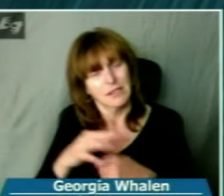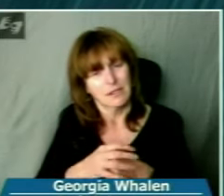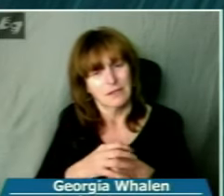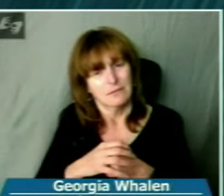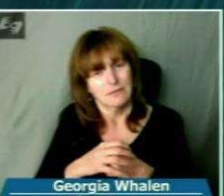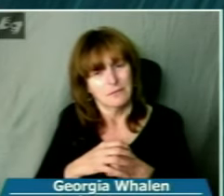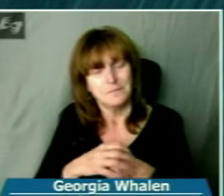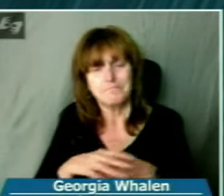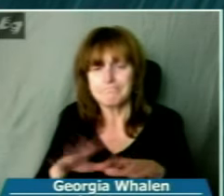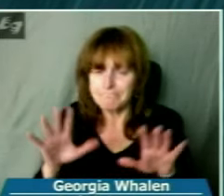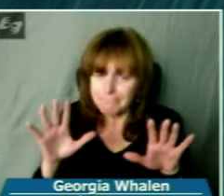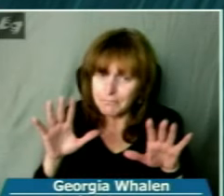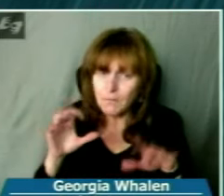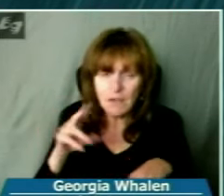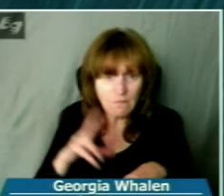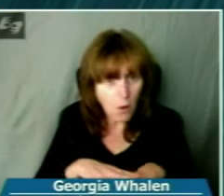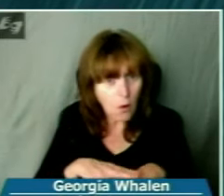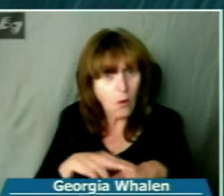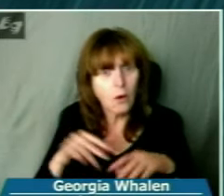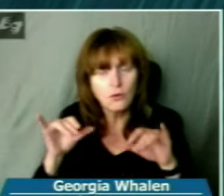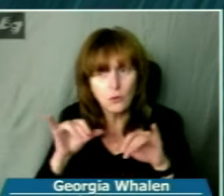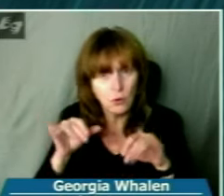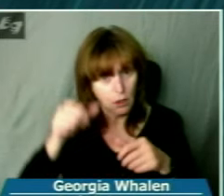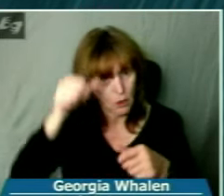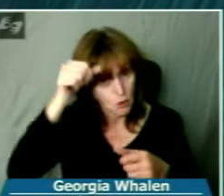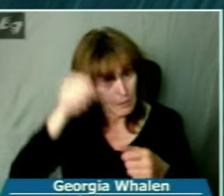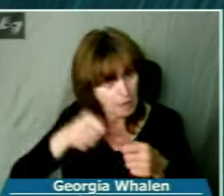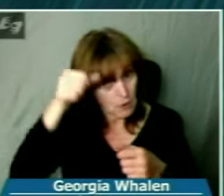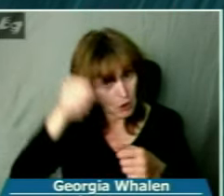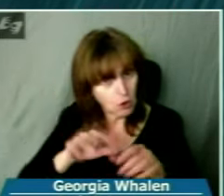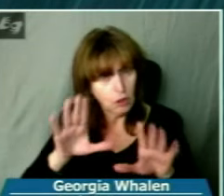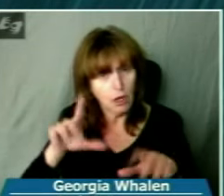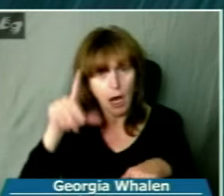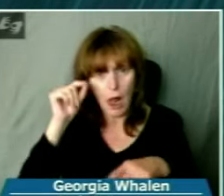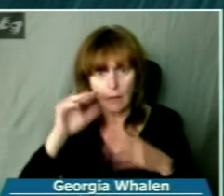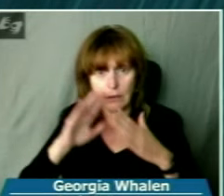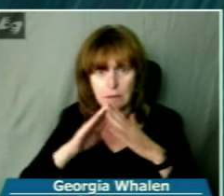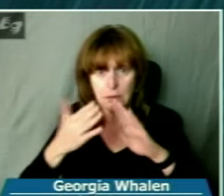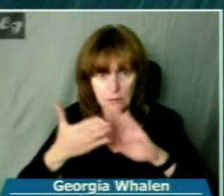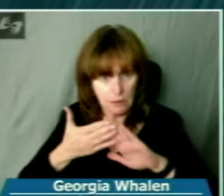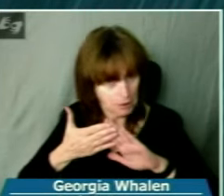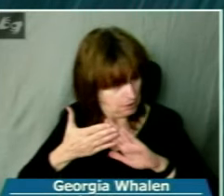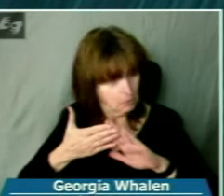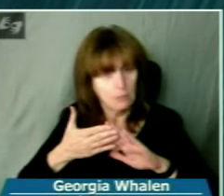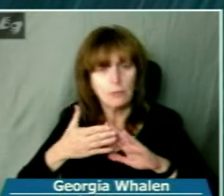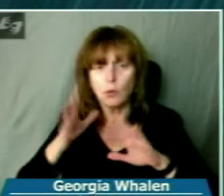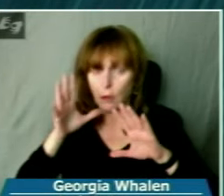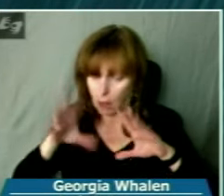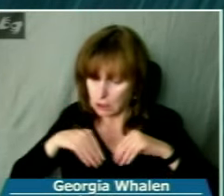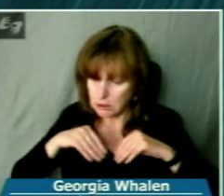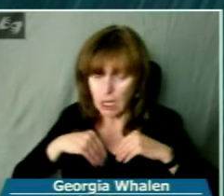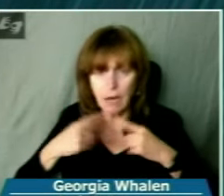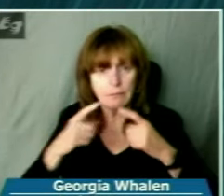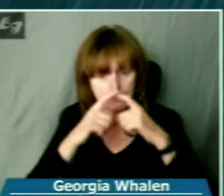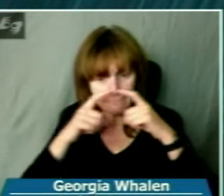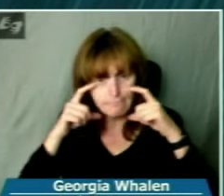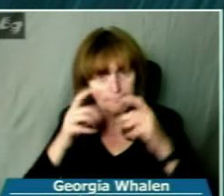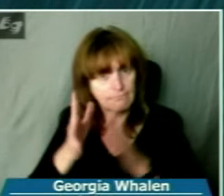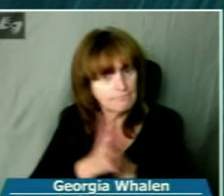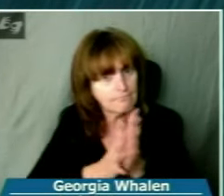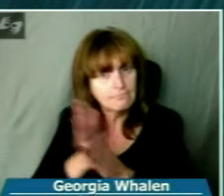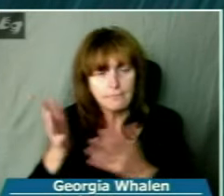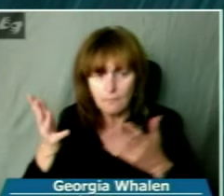of course, we want to remind you that the city continues to accept donations of personal protective equipment, otherwise known as